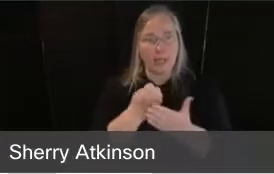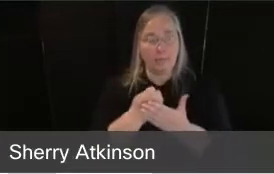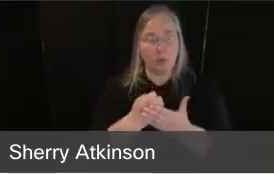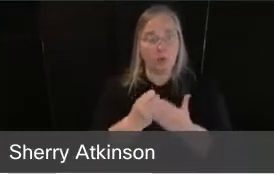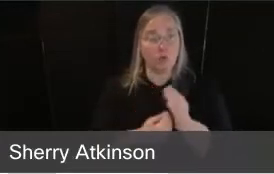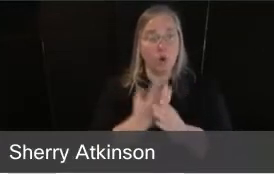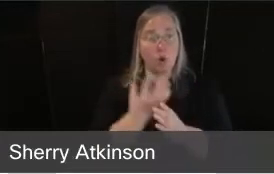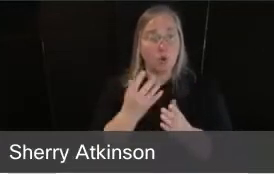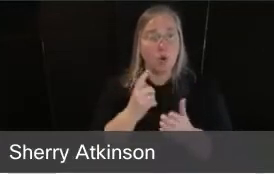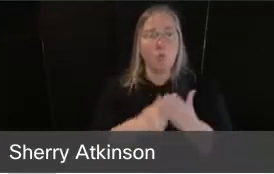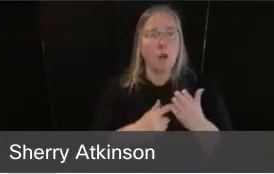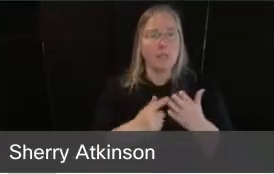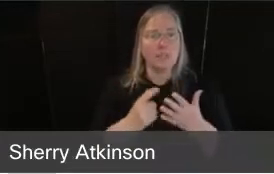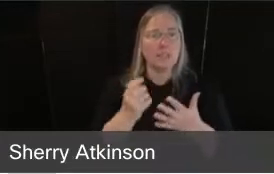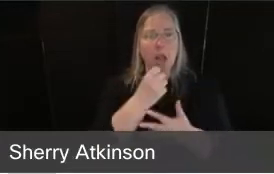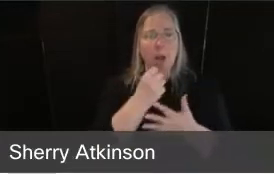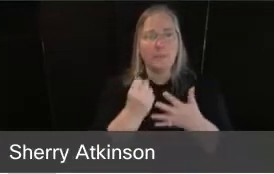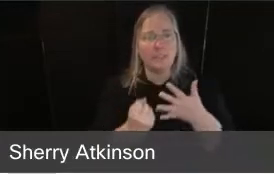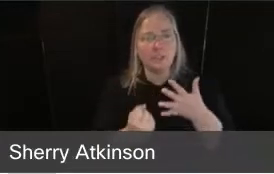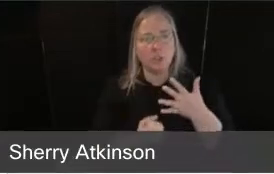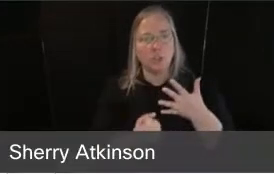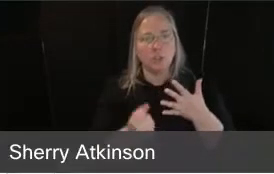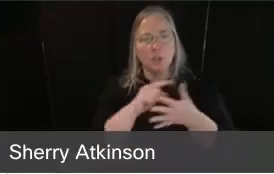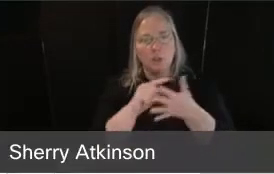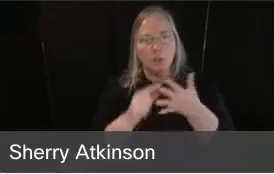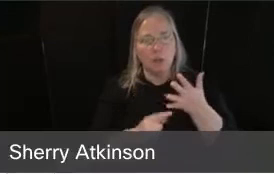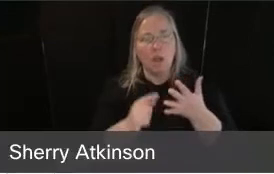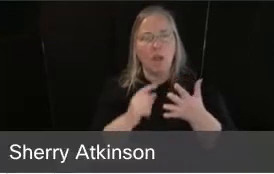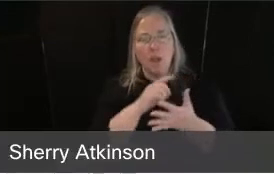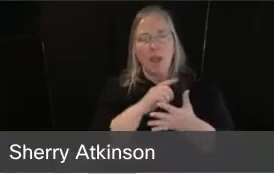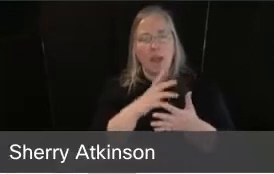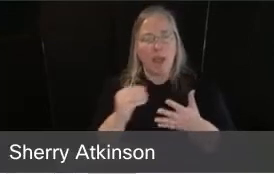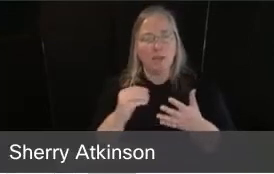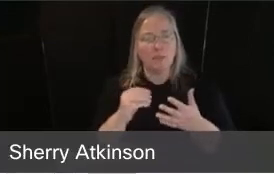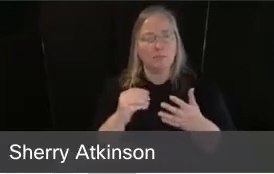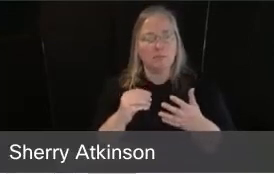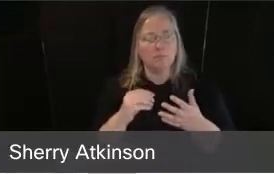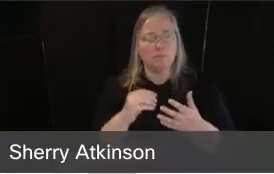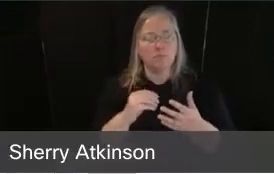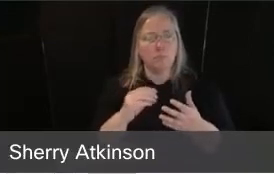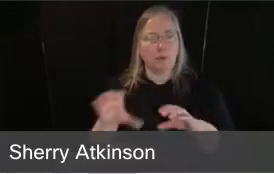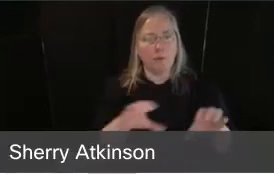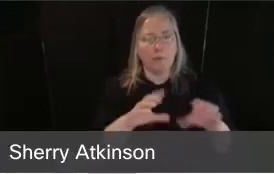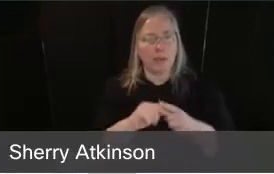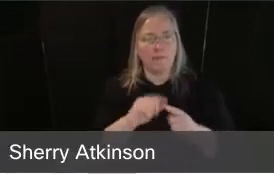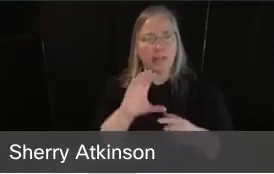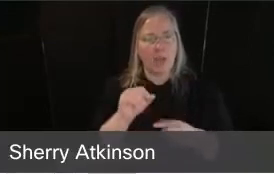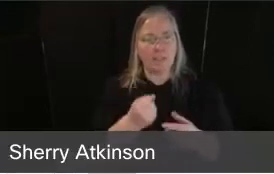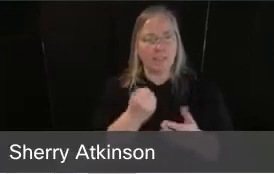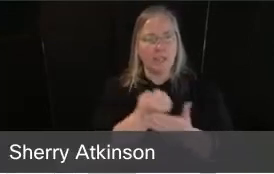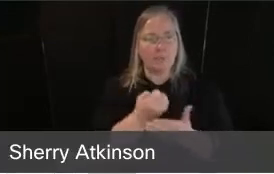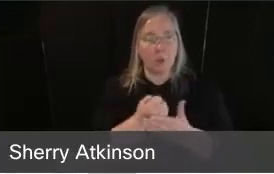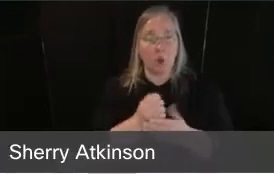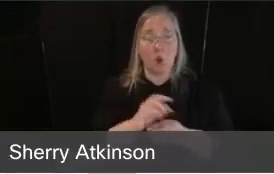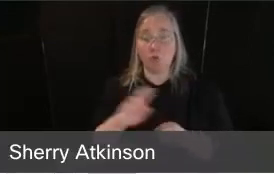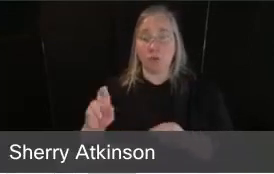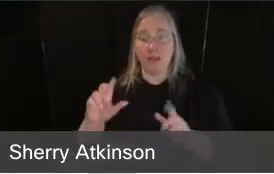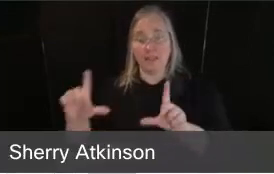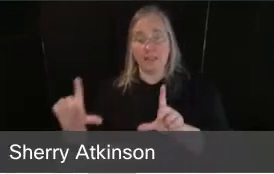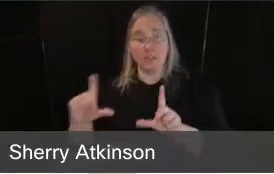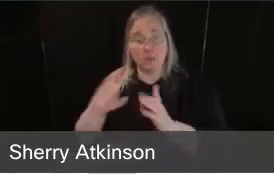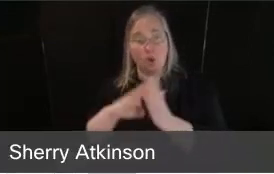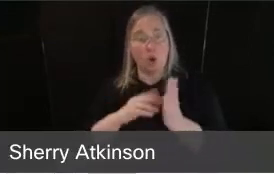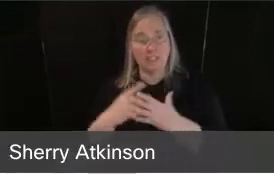the composition and performance of the county's economy? So on the right-hand side is the kind of chart summarizing this. We have the